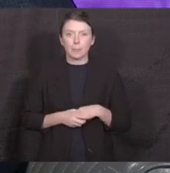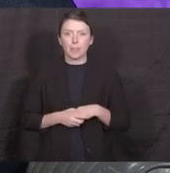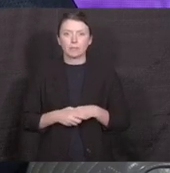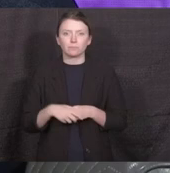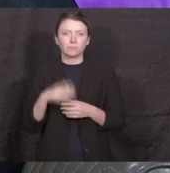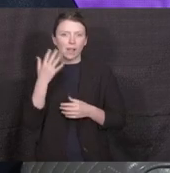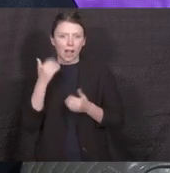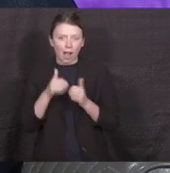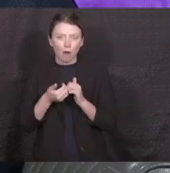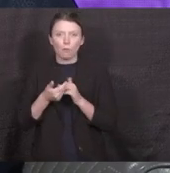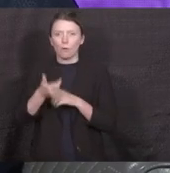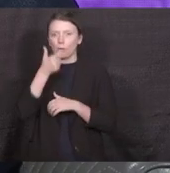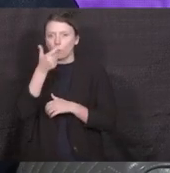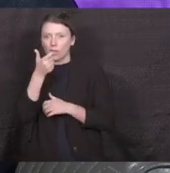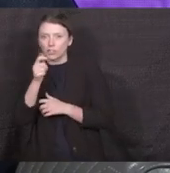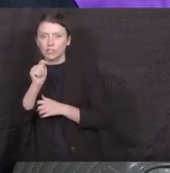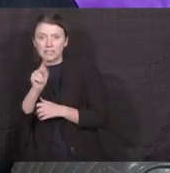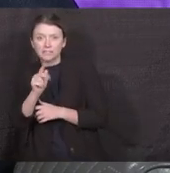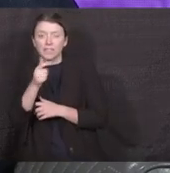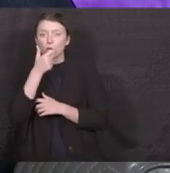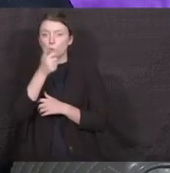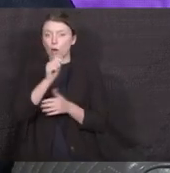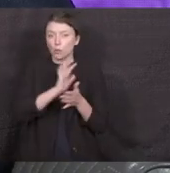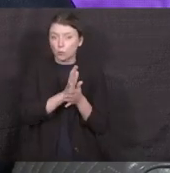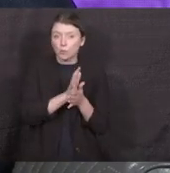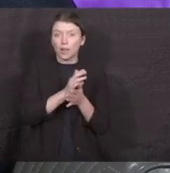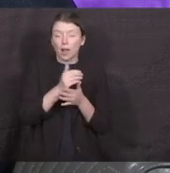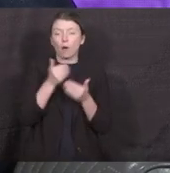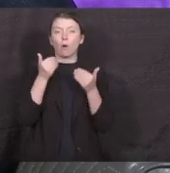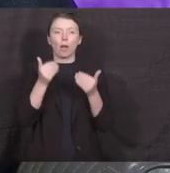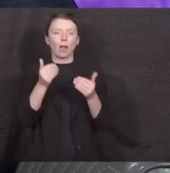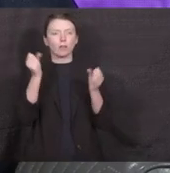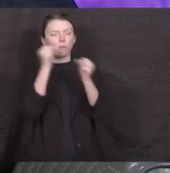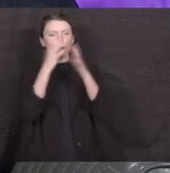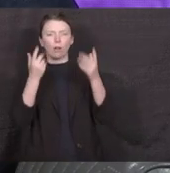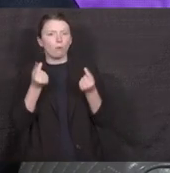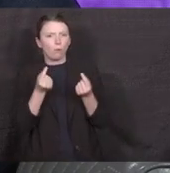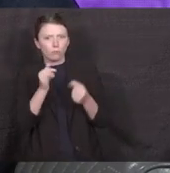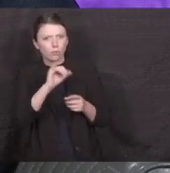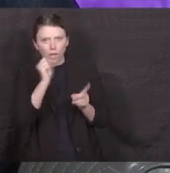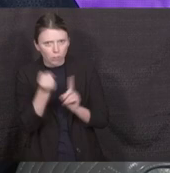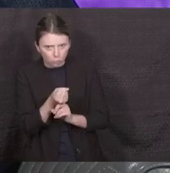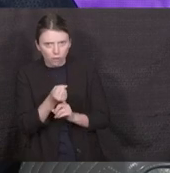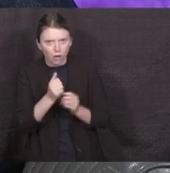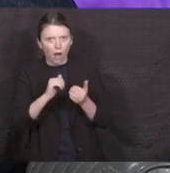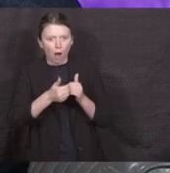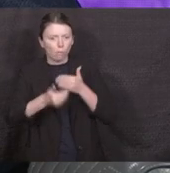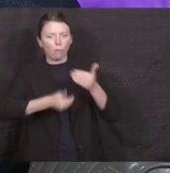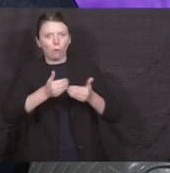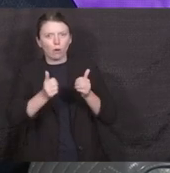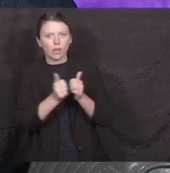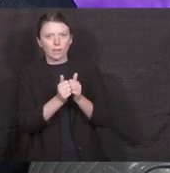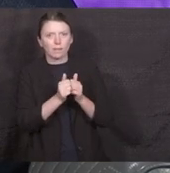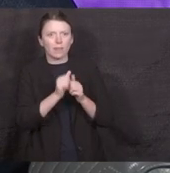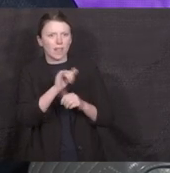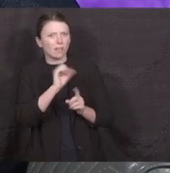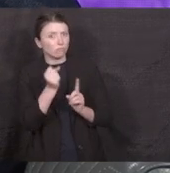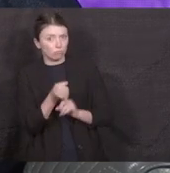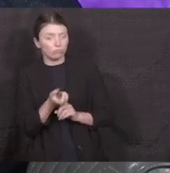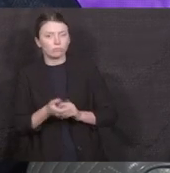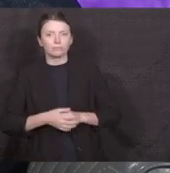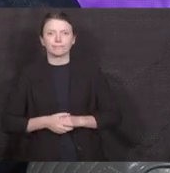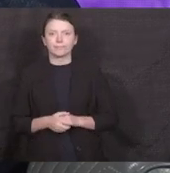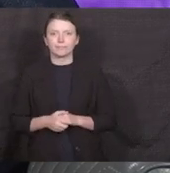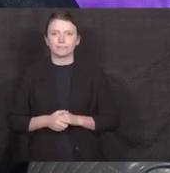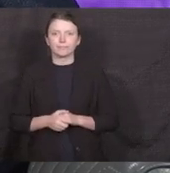movies, and imagining what would you do in this situation, or how would you operate it on that, and then there's